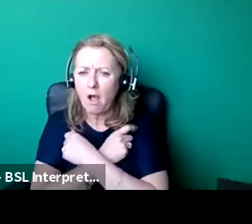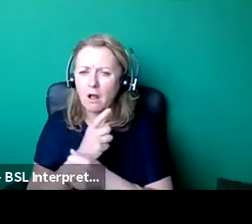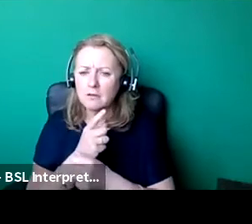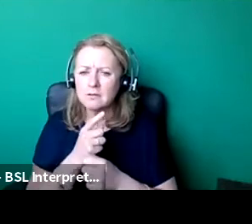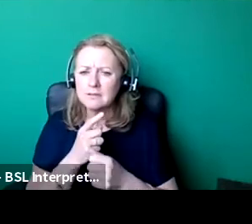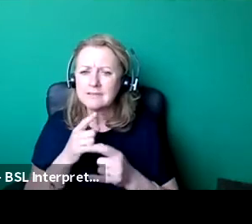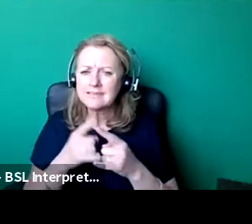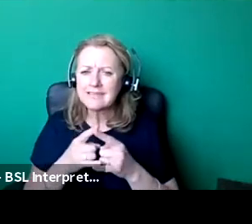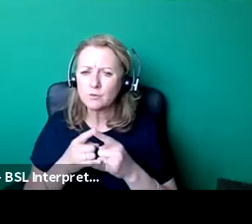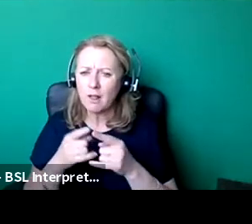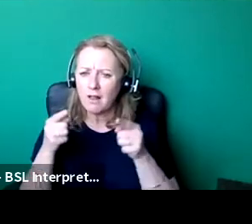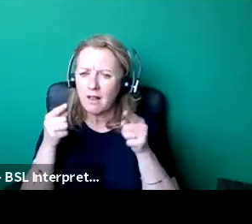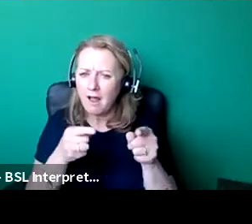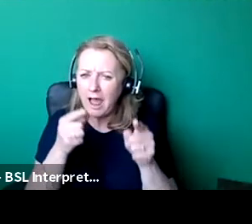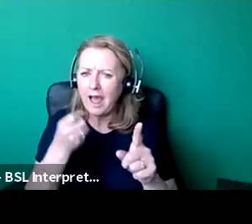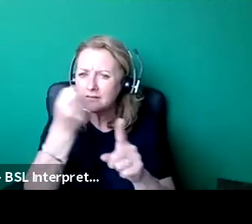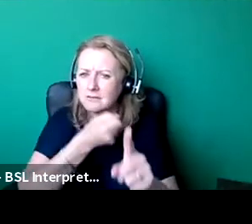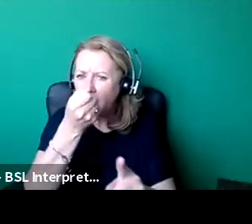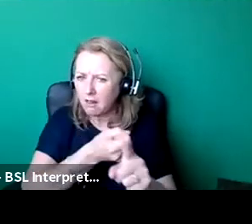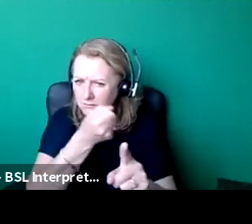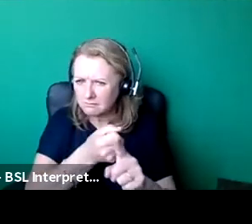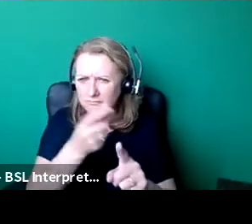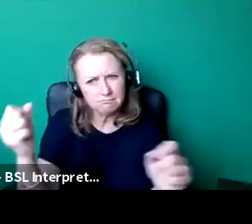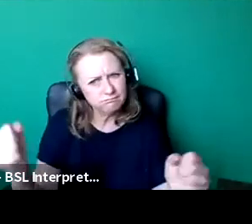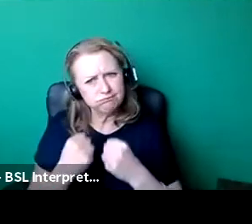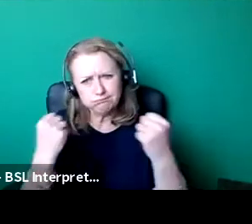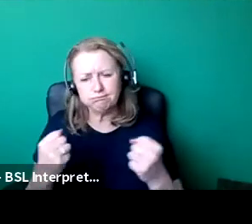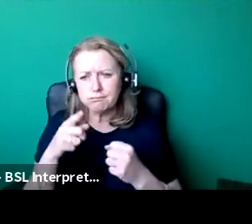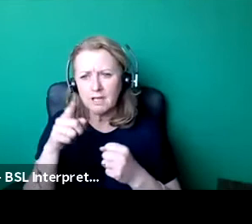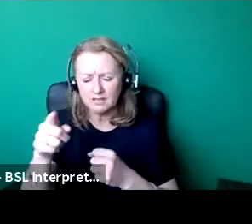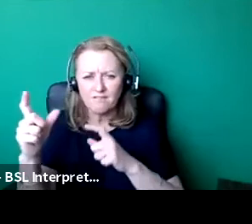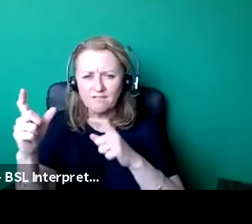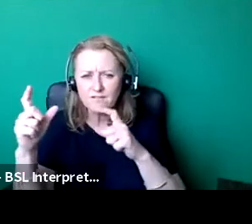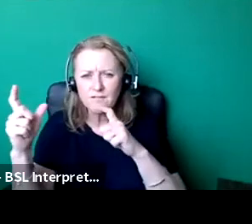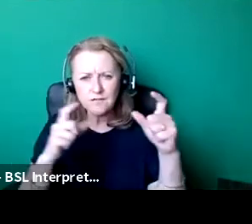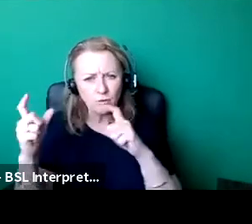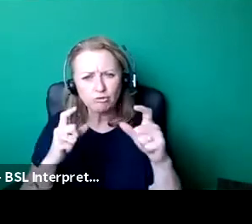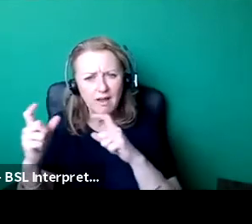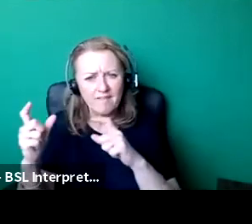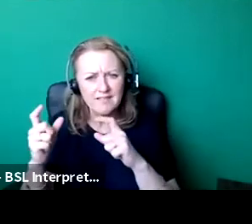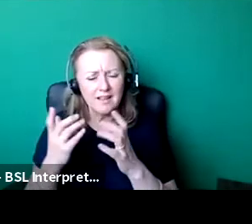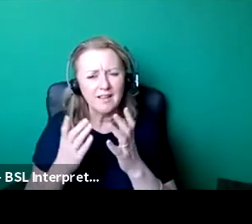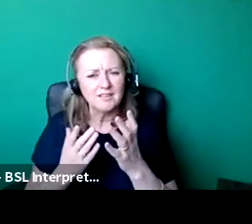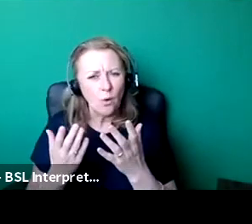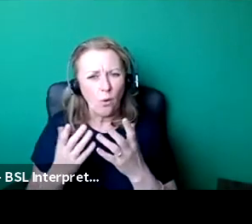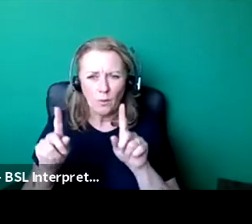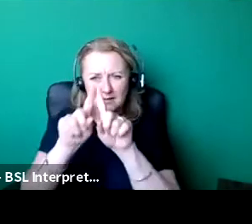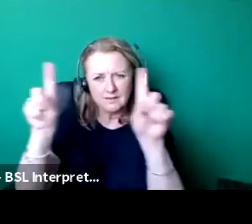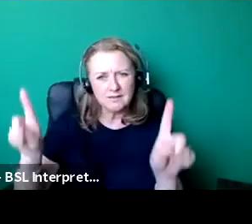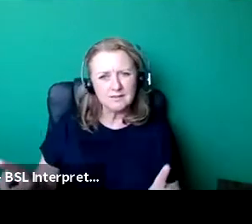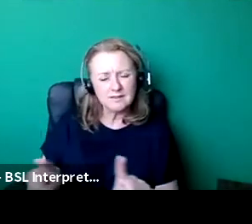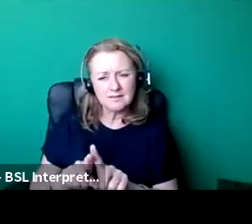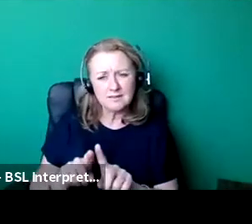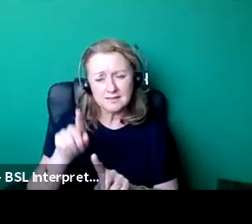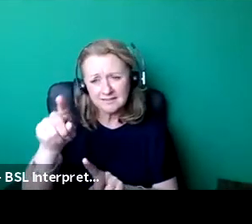assault was incredibly powerful. And Eman is a photojournalist, so she does do this journalism through imagery. And I'd love it, Eman,